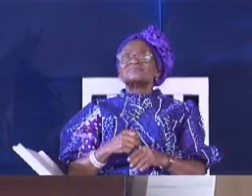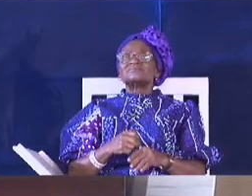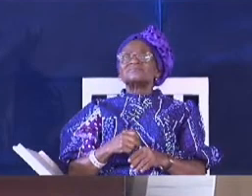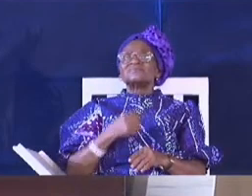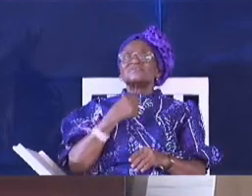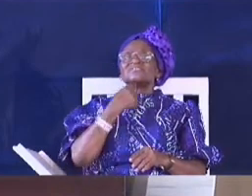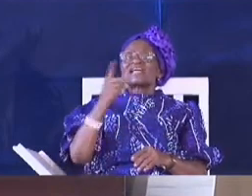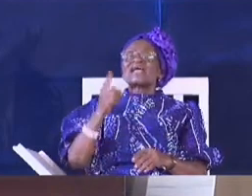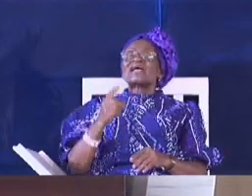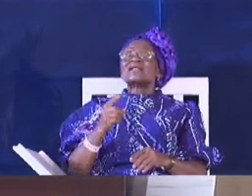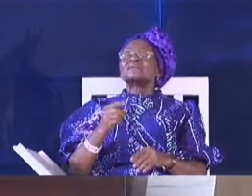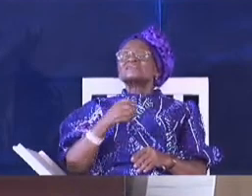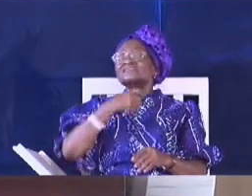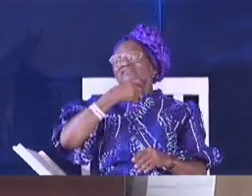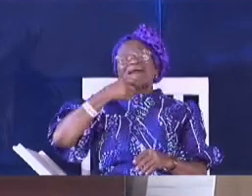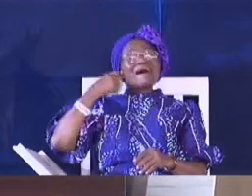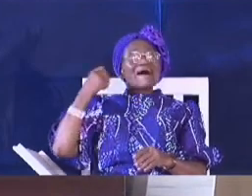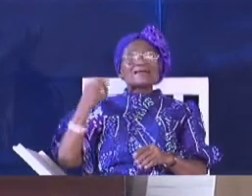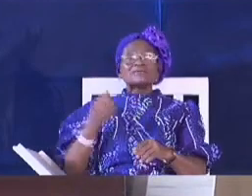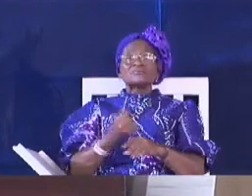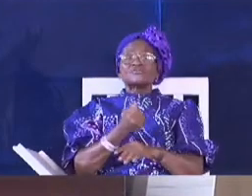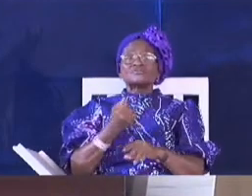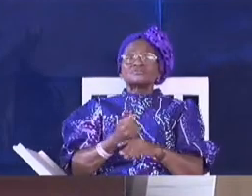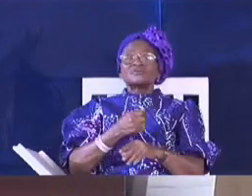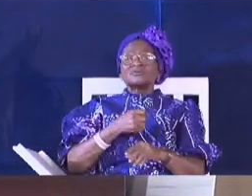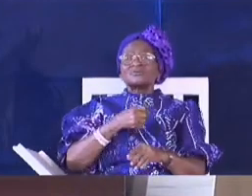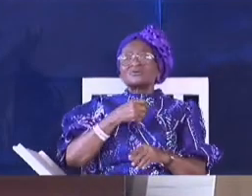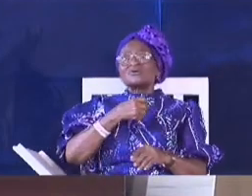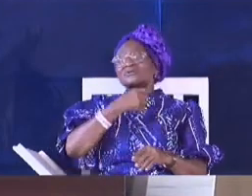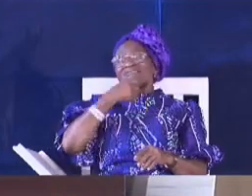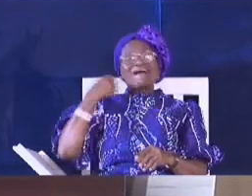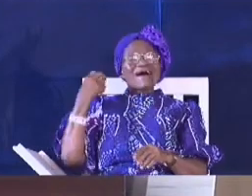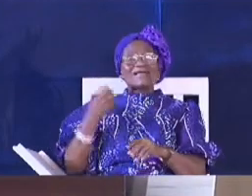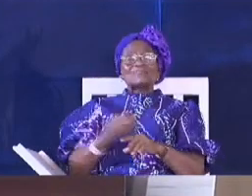Tell dry bones. Dry bones,